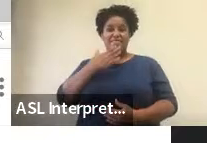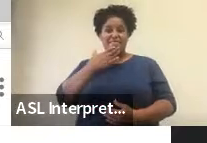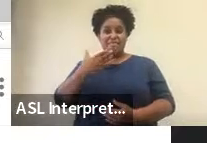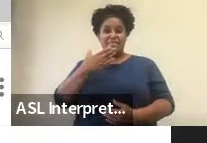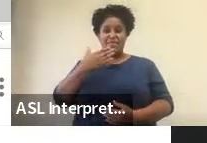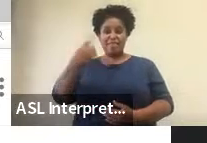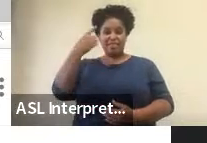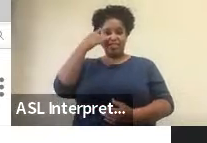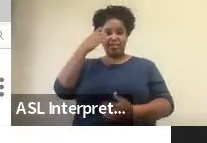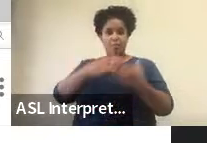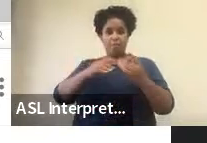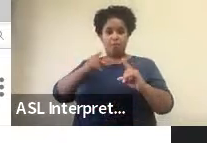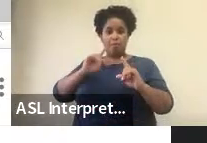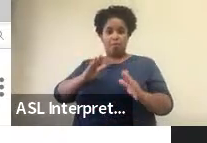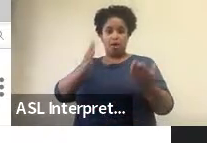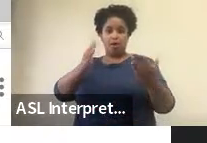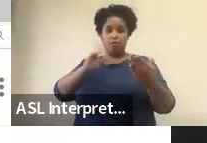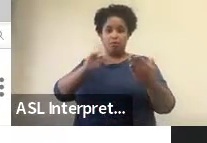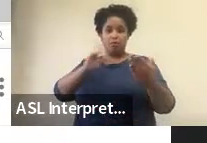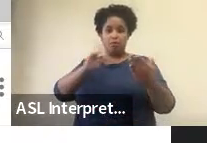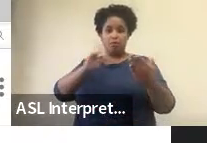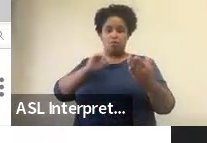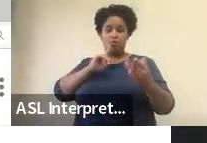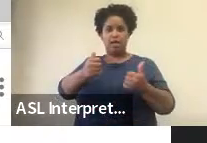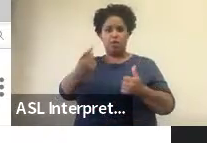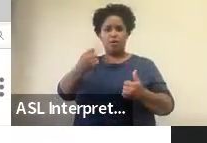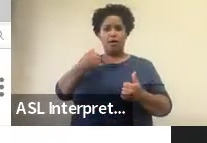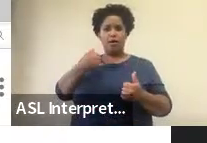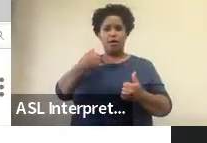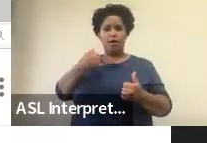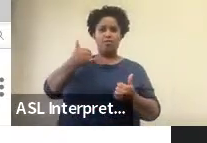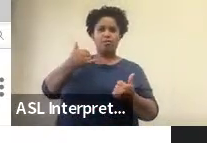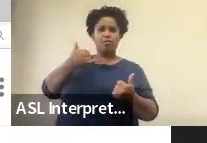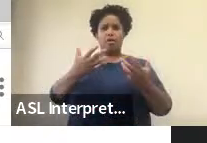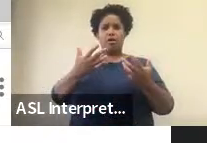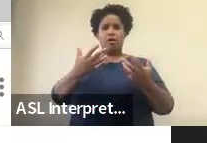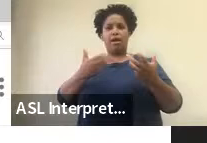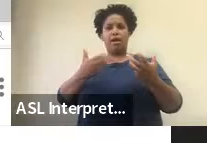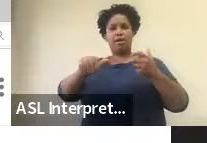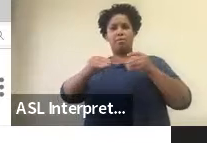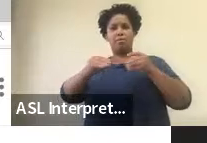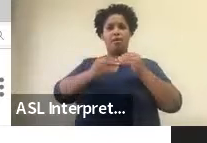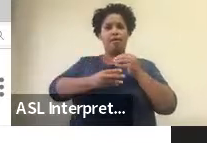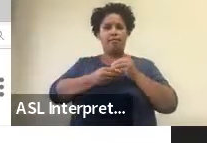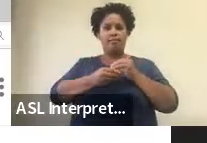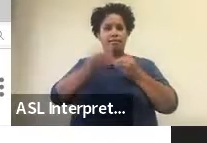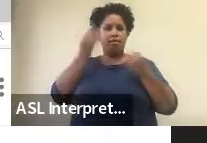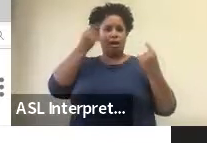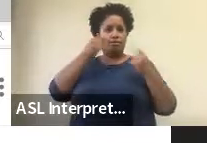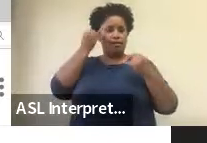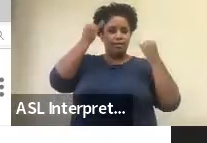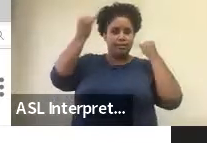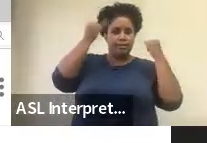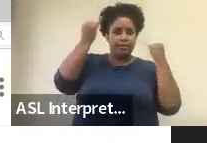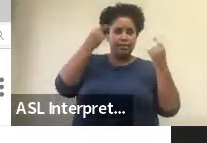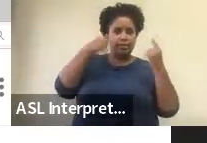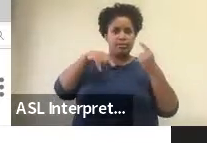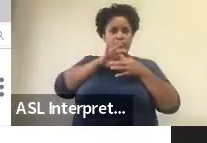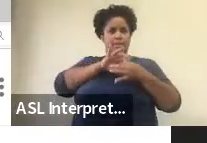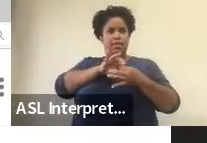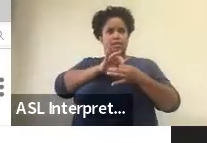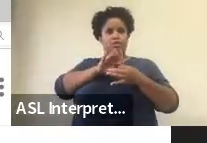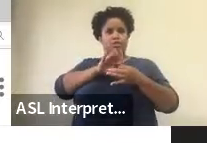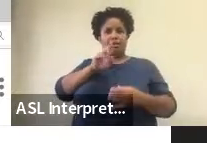some of the points that were brought up were really good. Does anyone else want to have any other thoughts, ideas that you want to put forward before